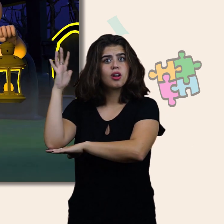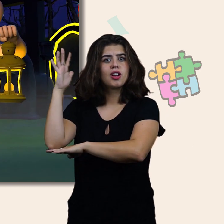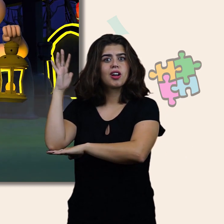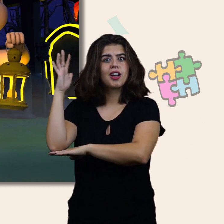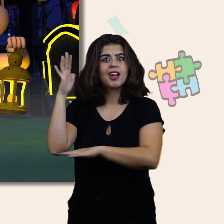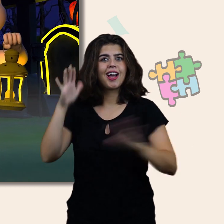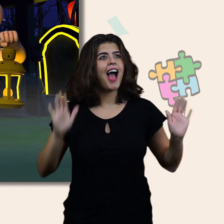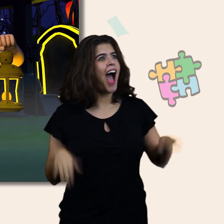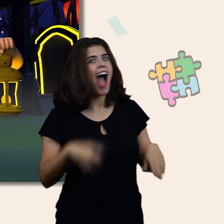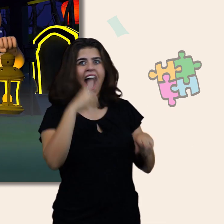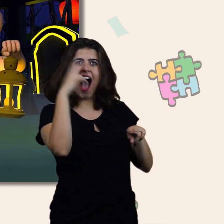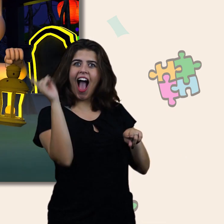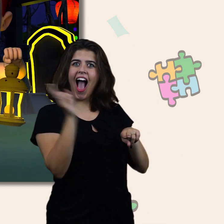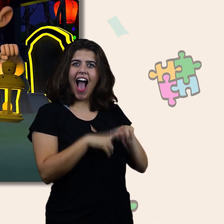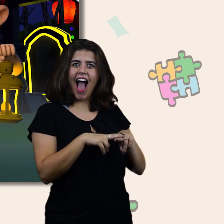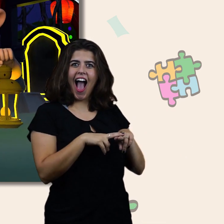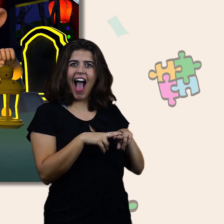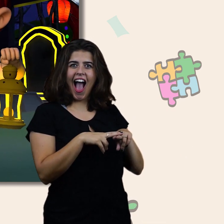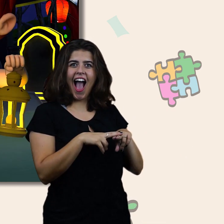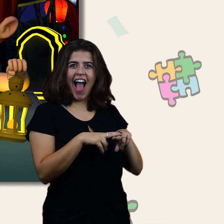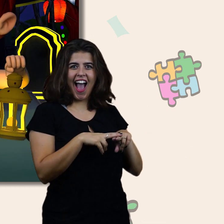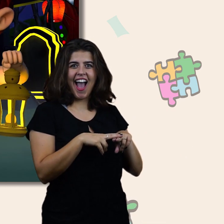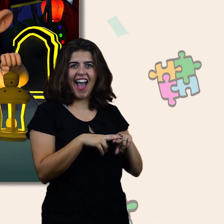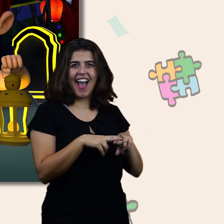Yay, that would be fun.